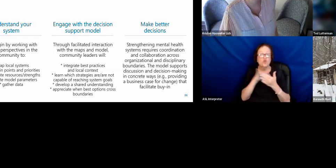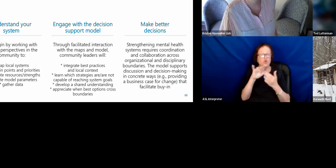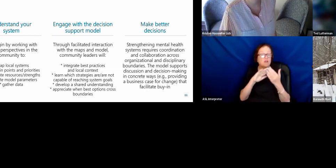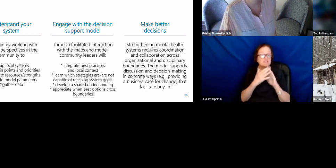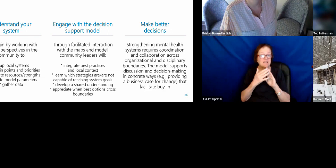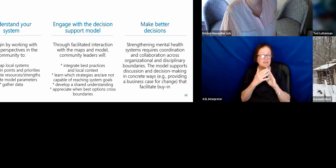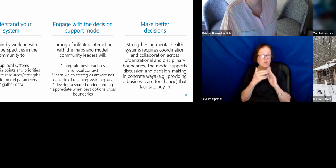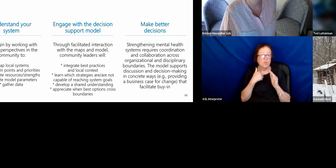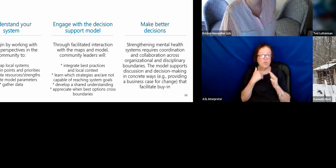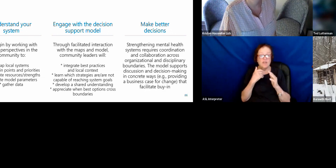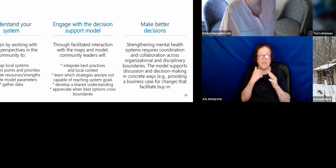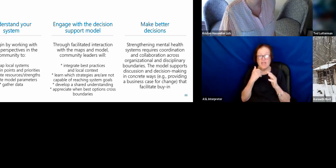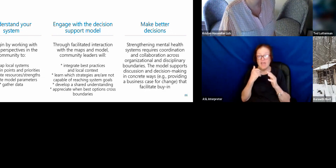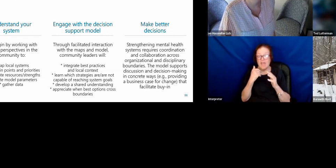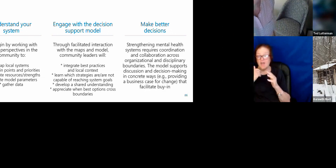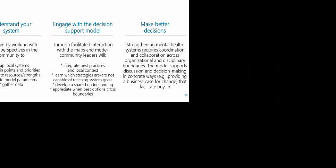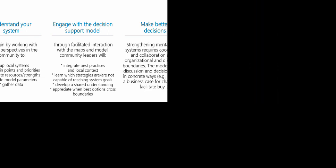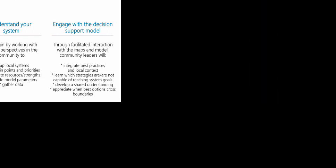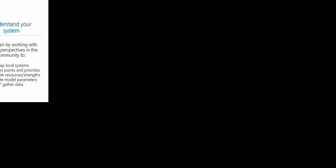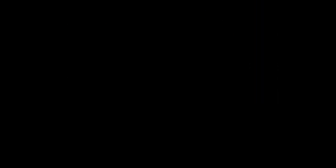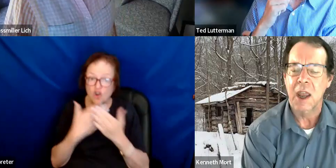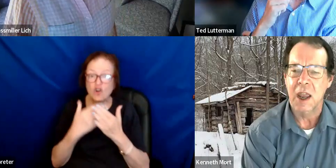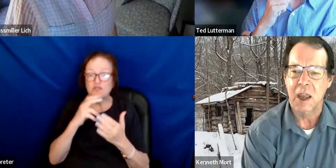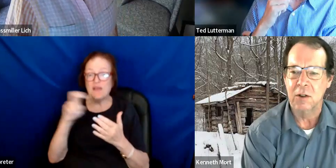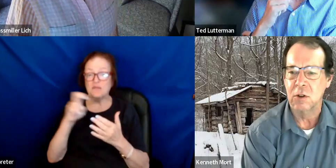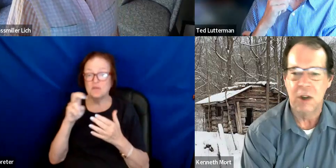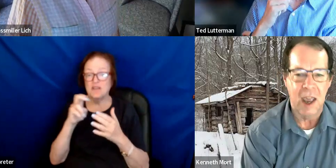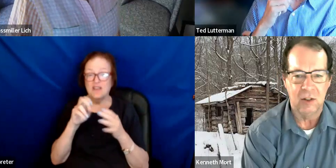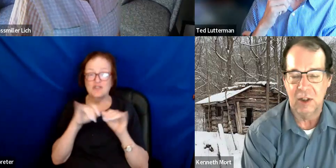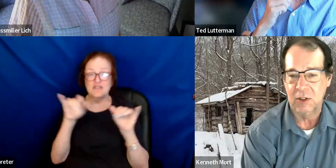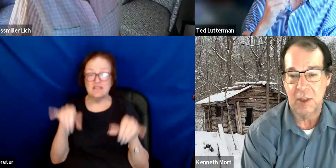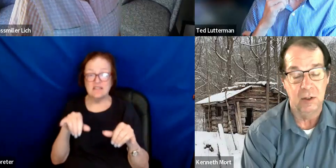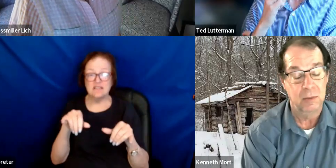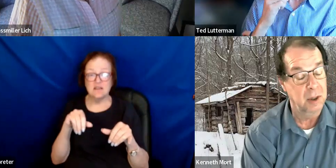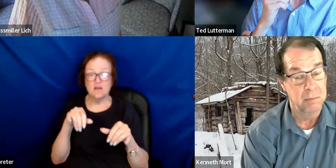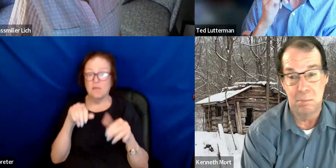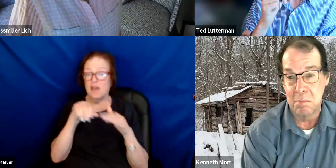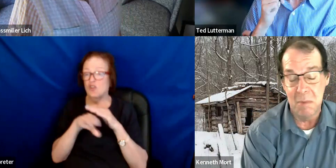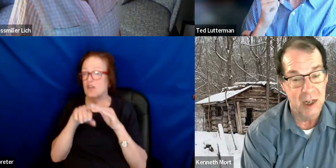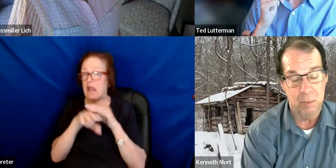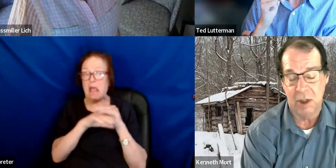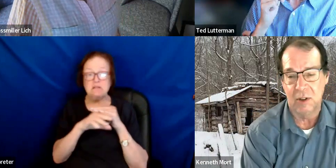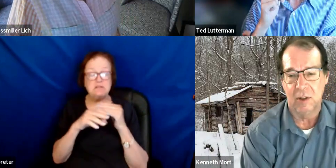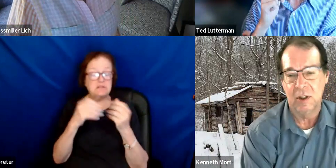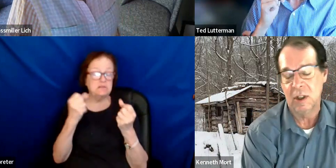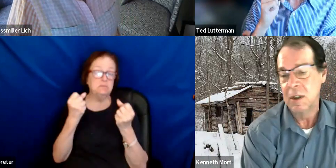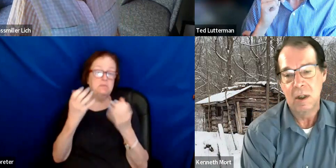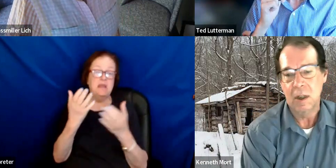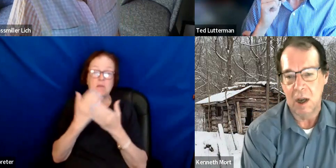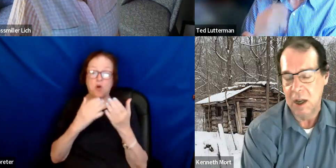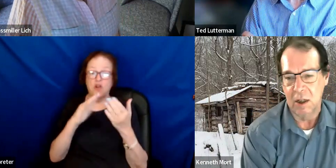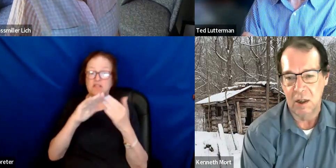a very rich transportation system here, and you can access things in many parts of the